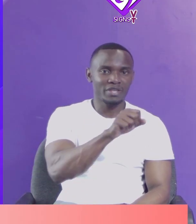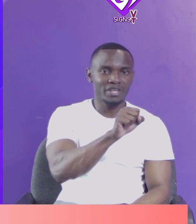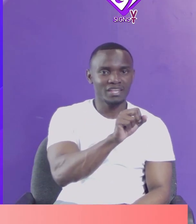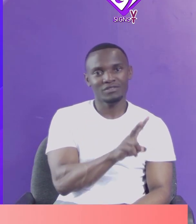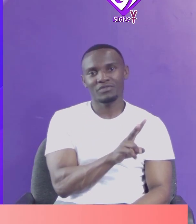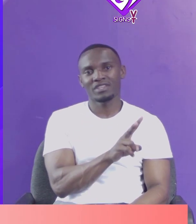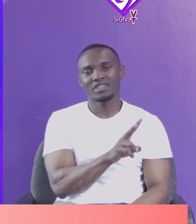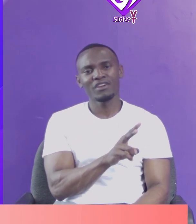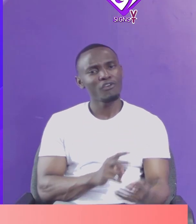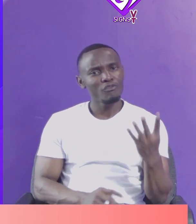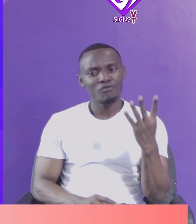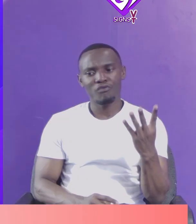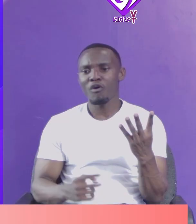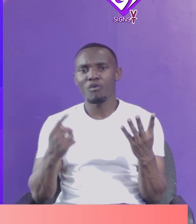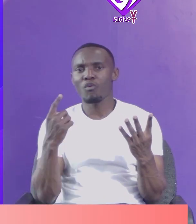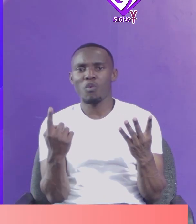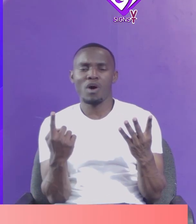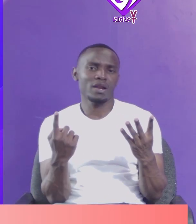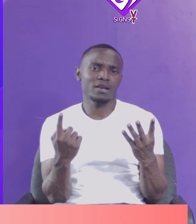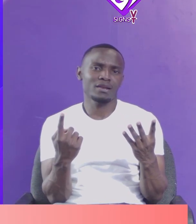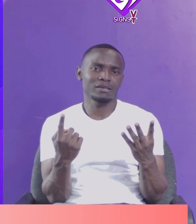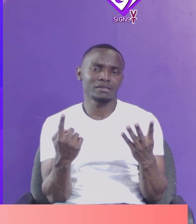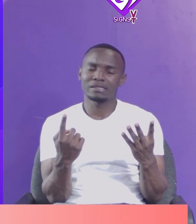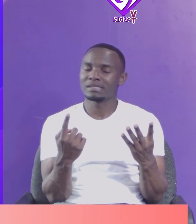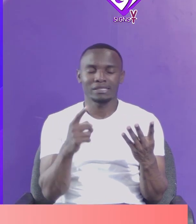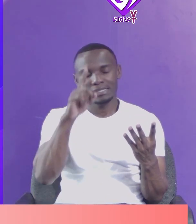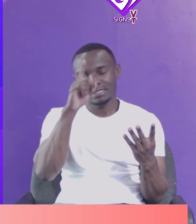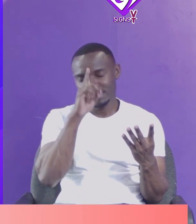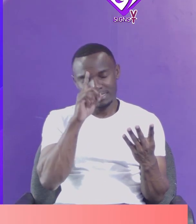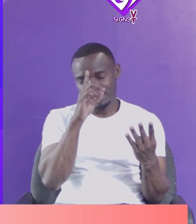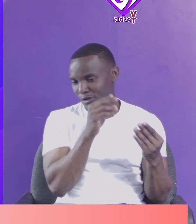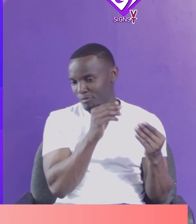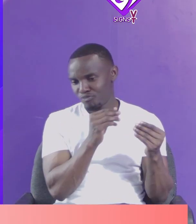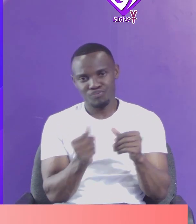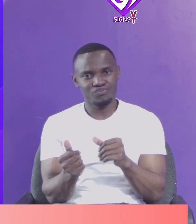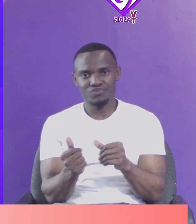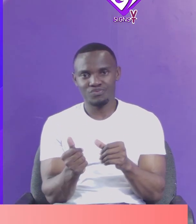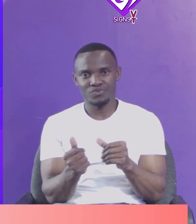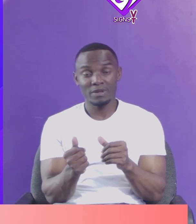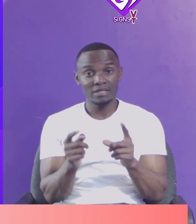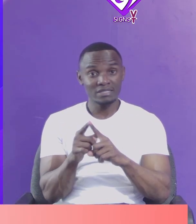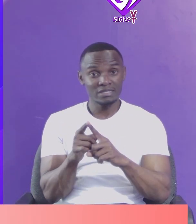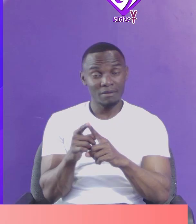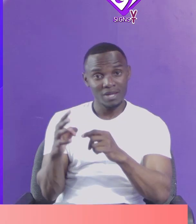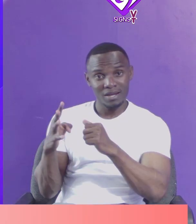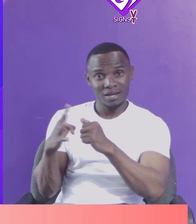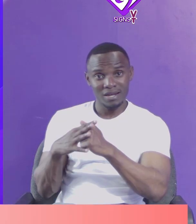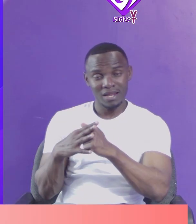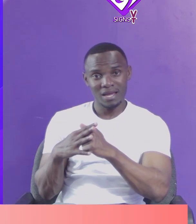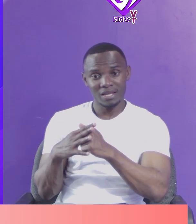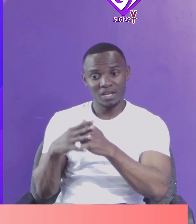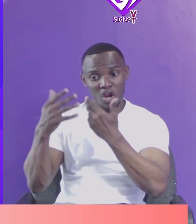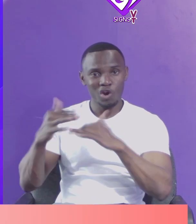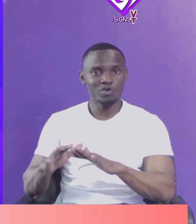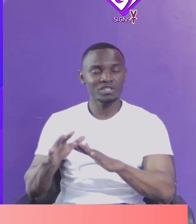fell 4-1 against PSV. It was a thorough thrashing, and 9 matches back to back, 9 losses in